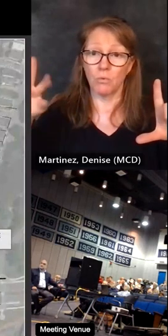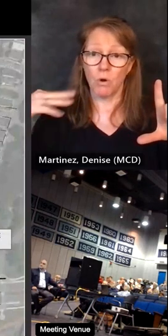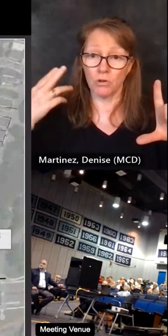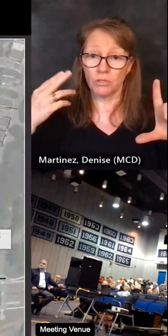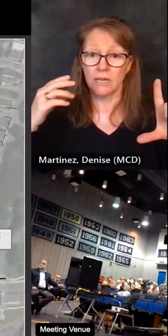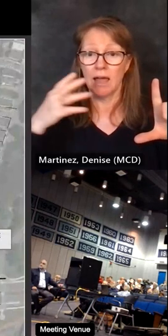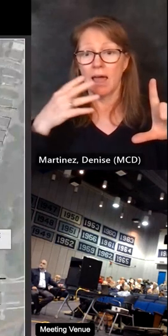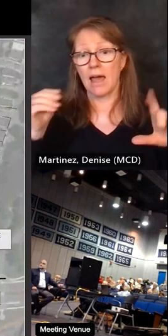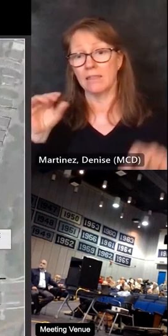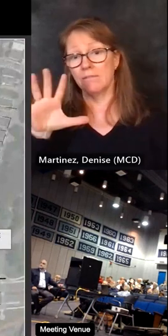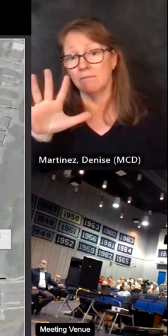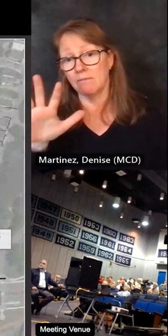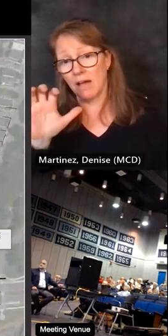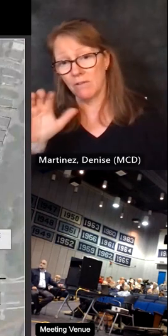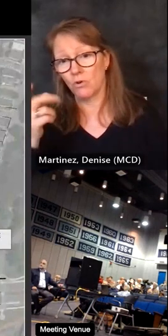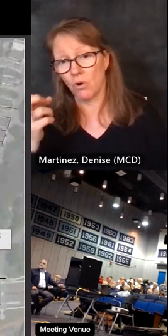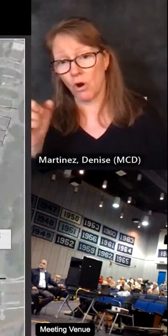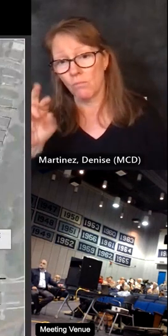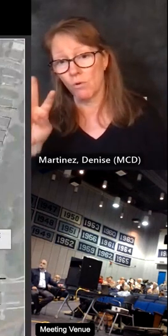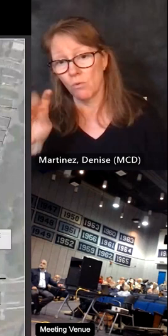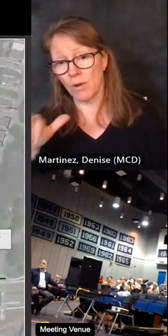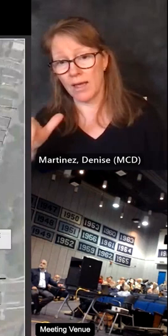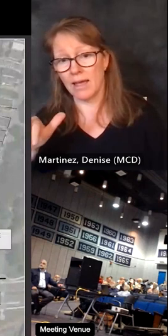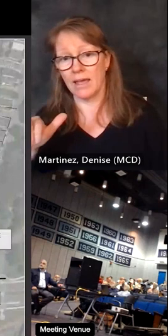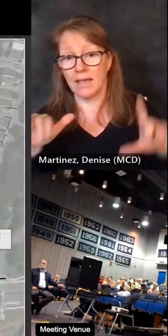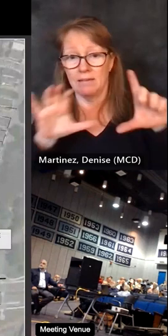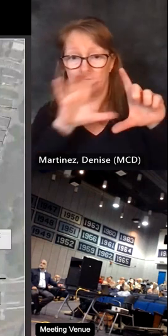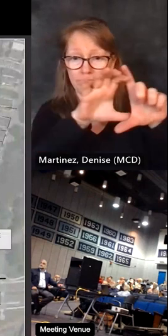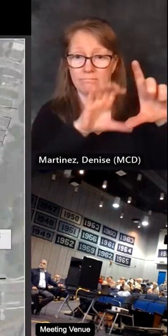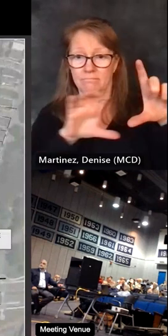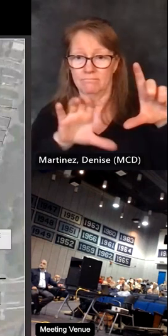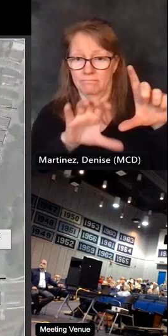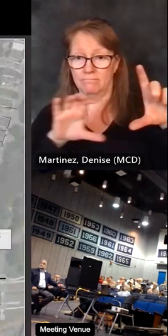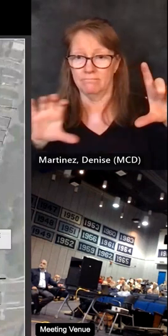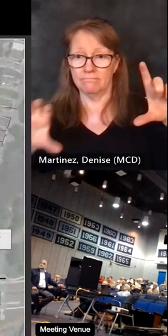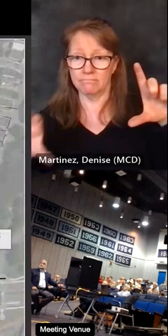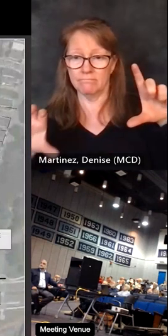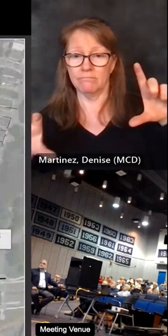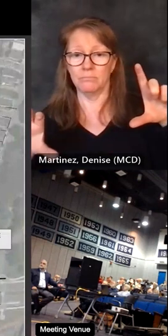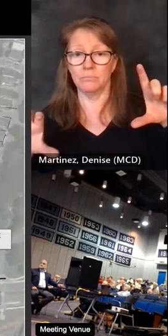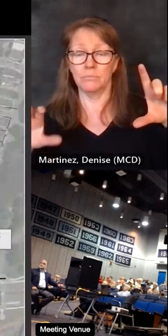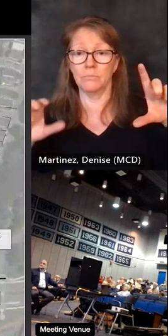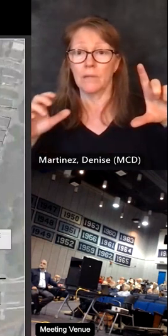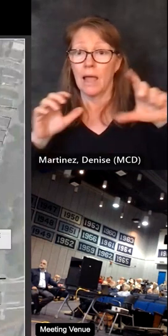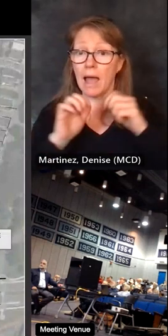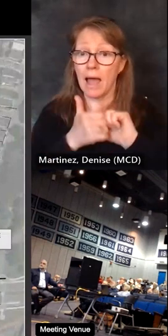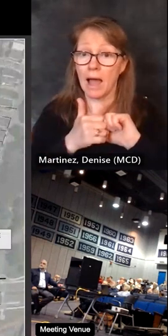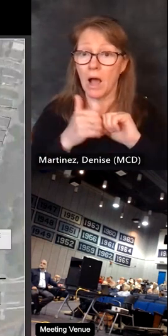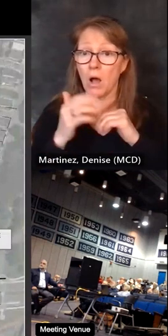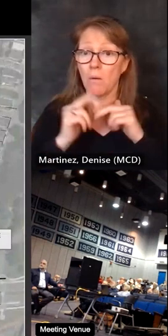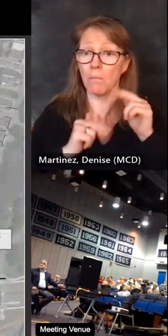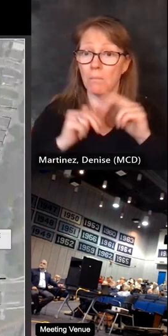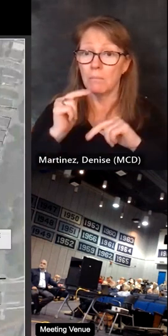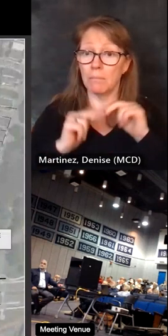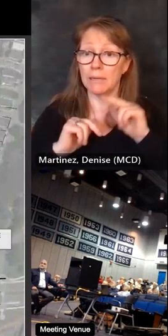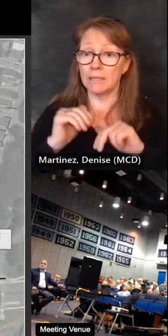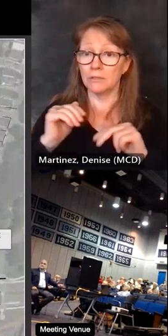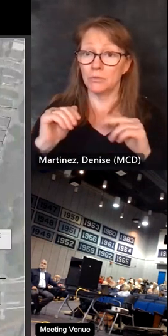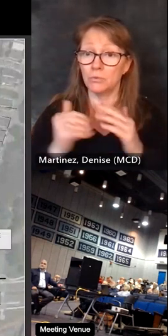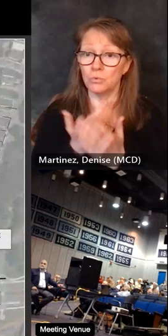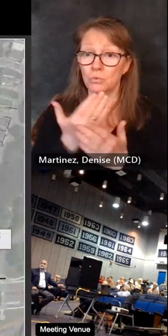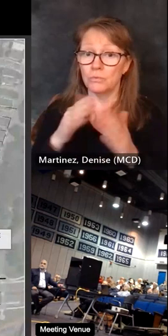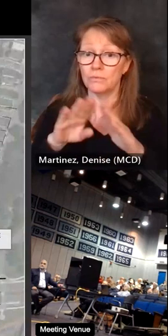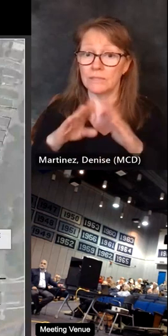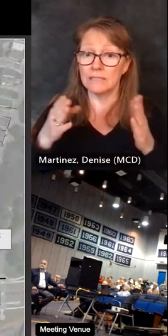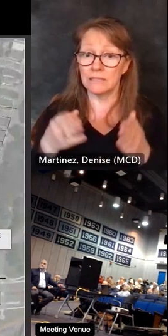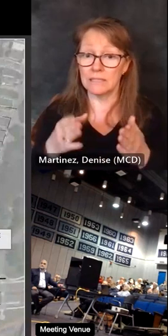Arborway parcel. So when we're thinking about how are we going to build a new facility on this property, which, you know, does require kind of like